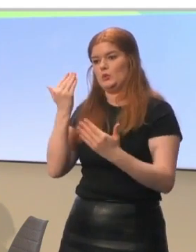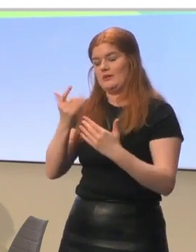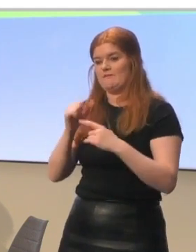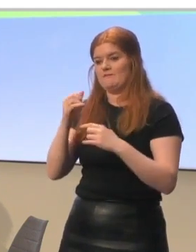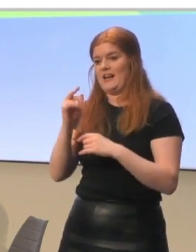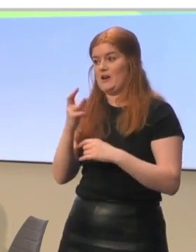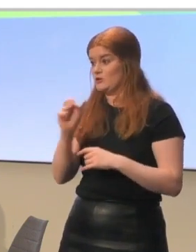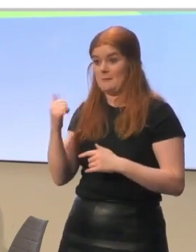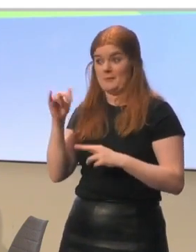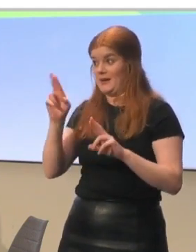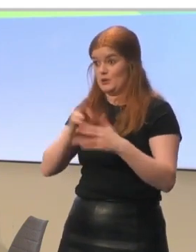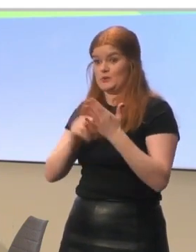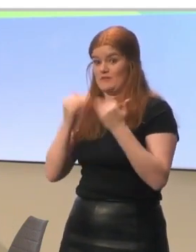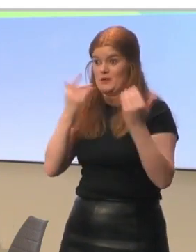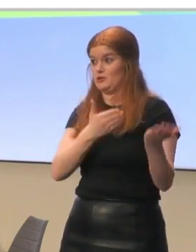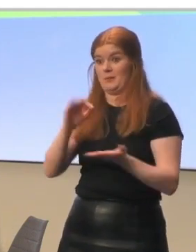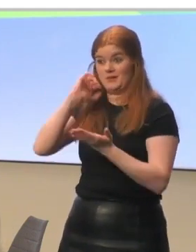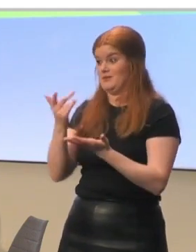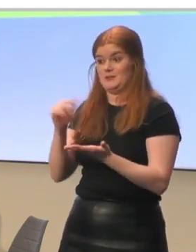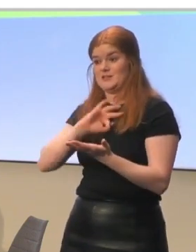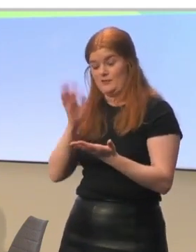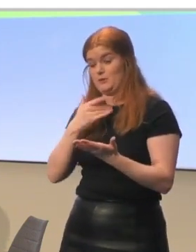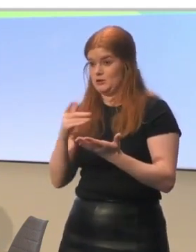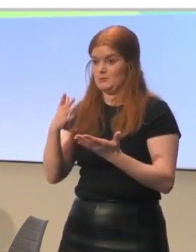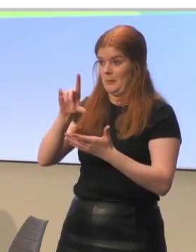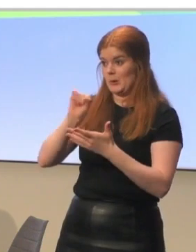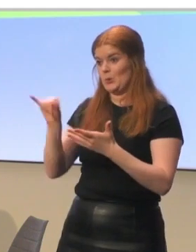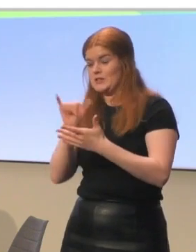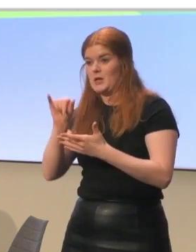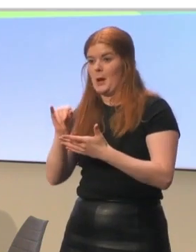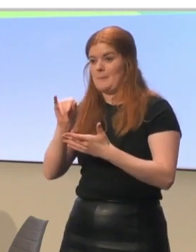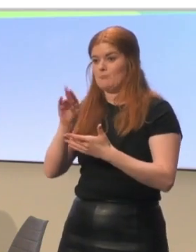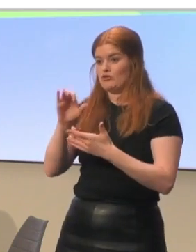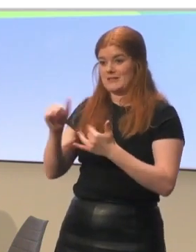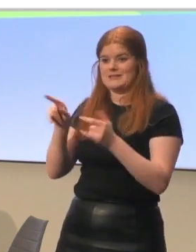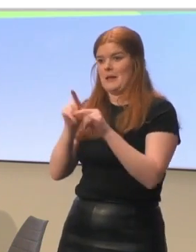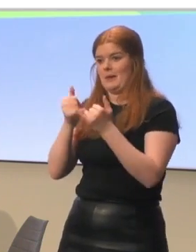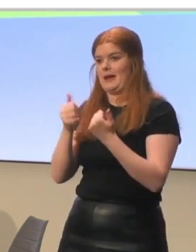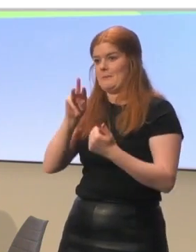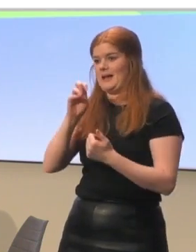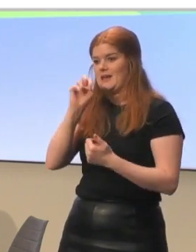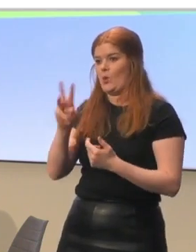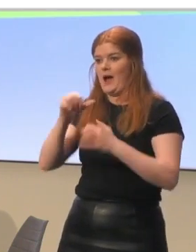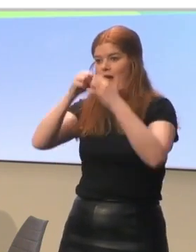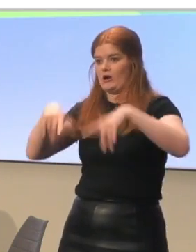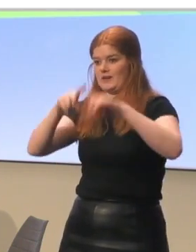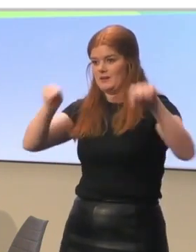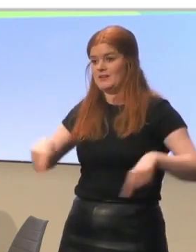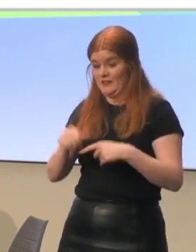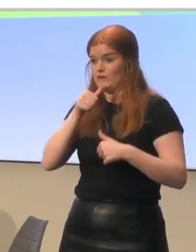they may not be able to use it because they have to take the priority as Maslow's hierarchy. That the first thing is